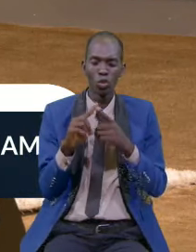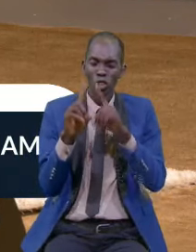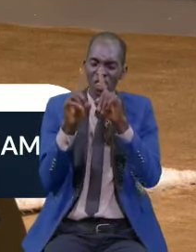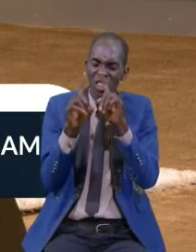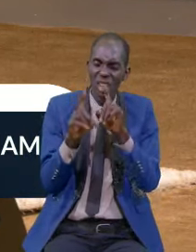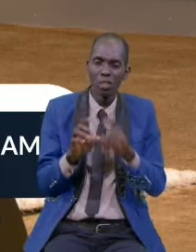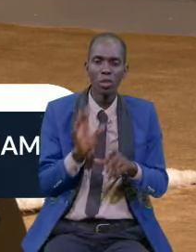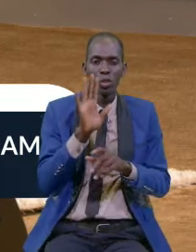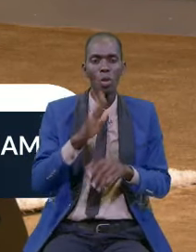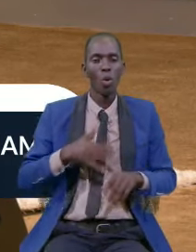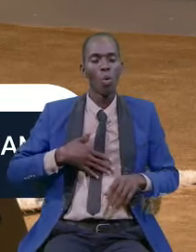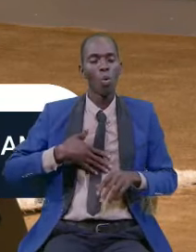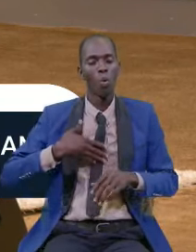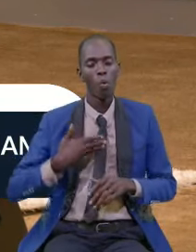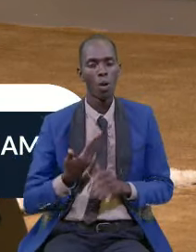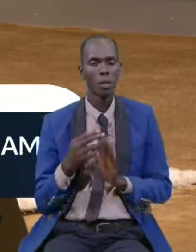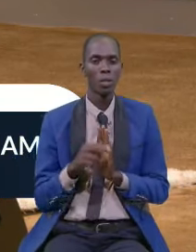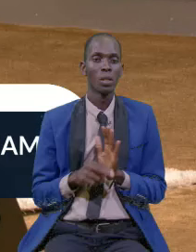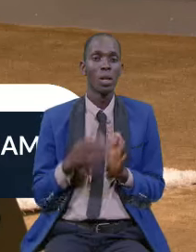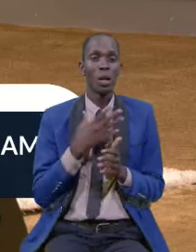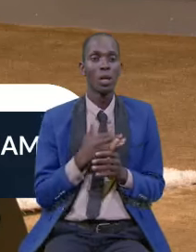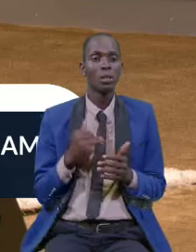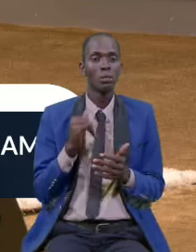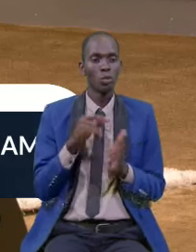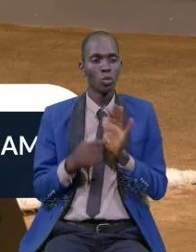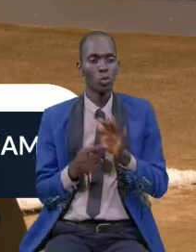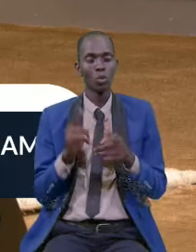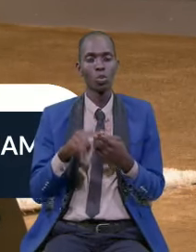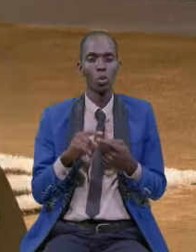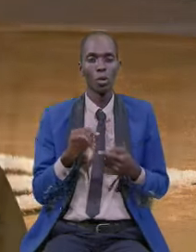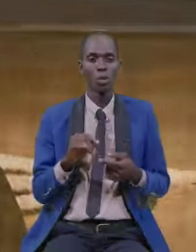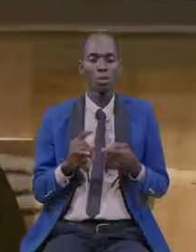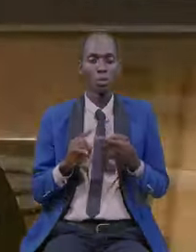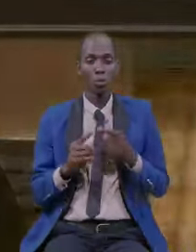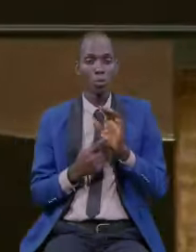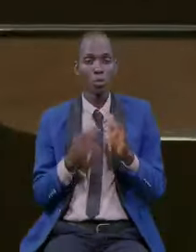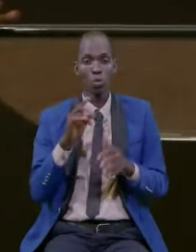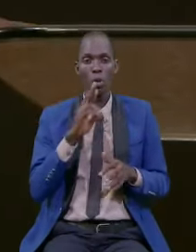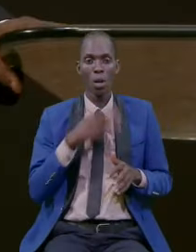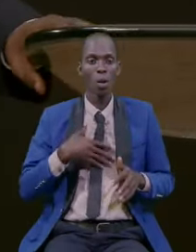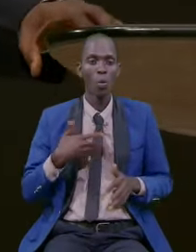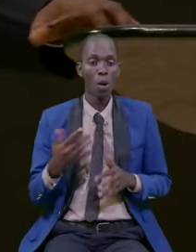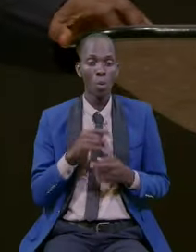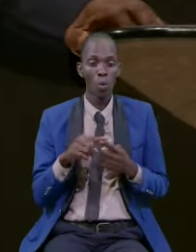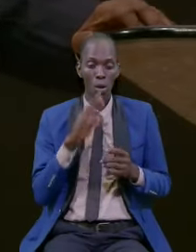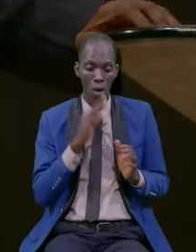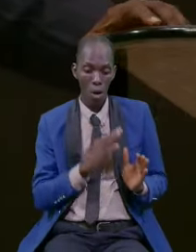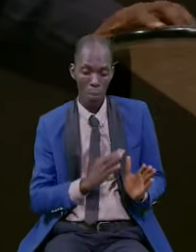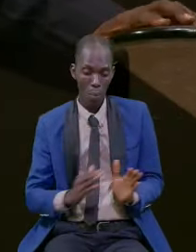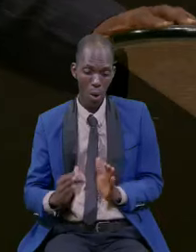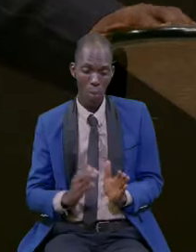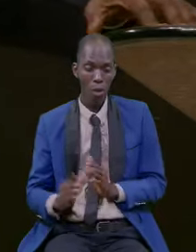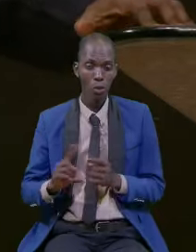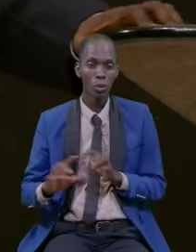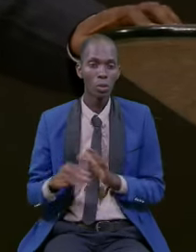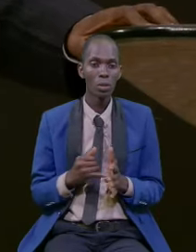you're willing to do that. And then when you are now about to do it, that God says, Abraham, Abraham,